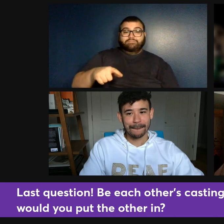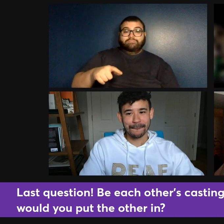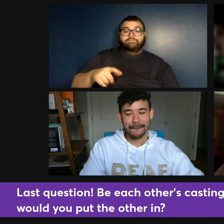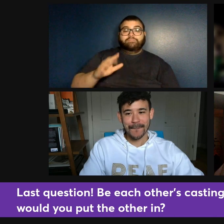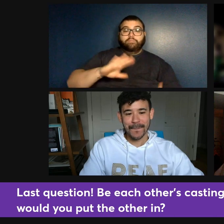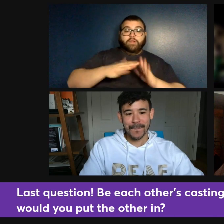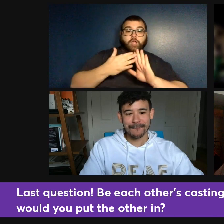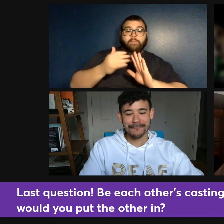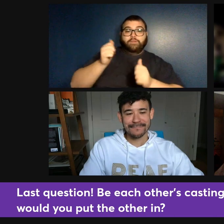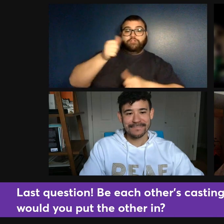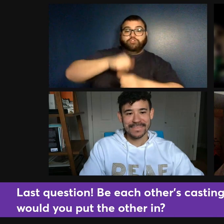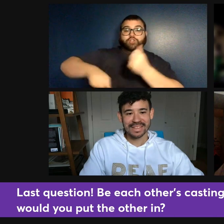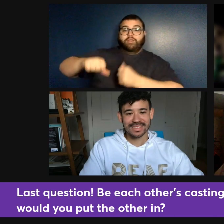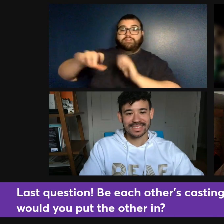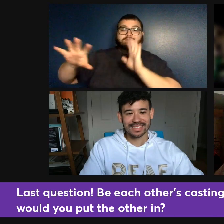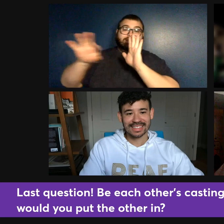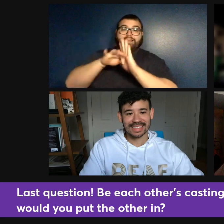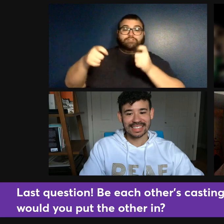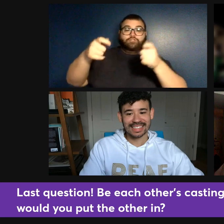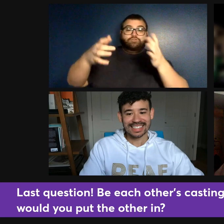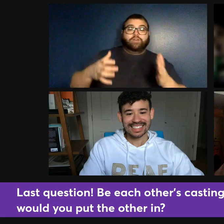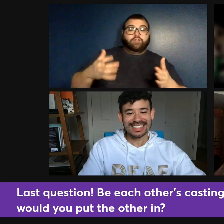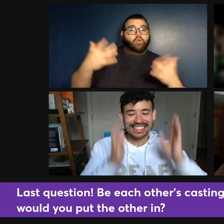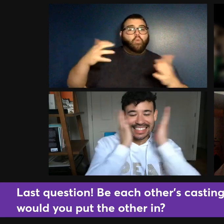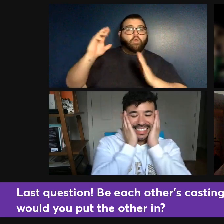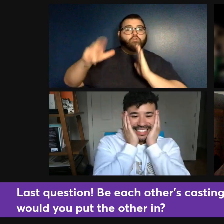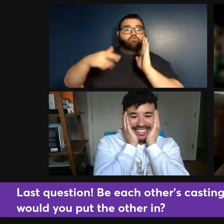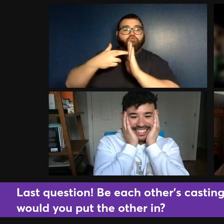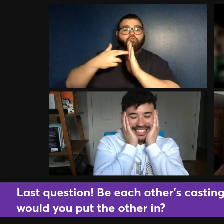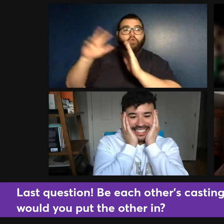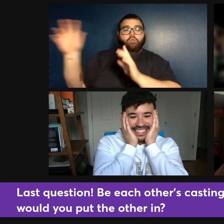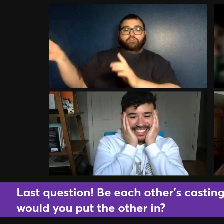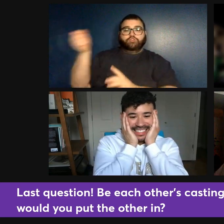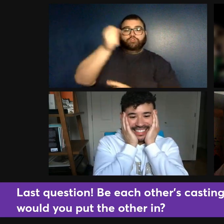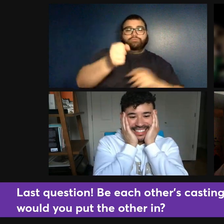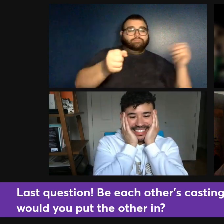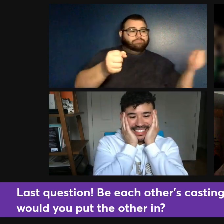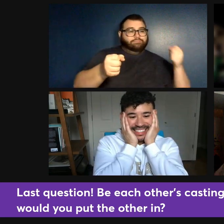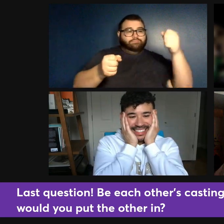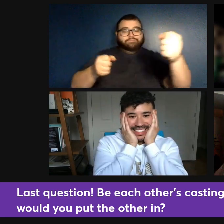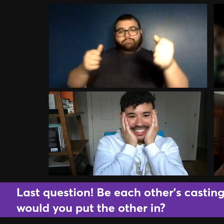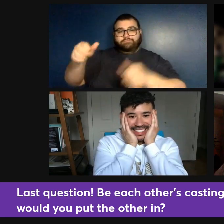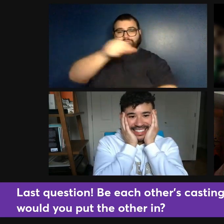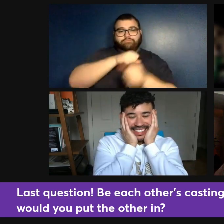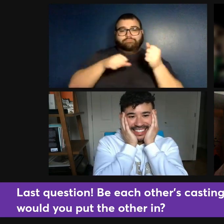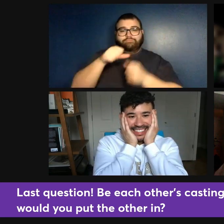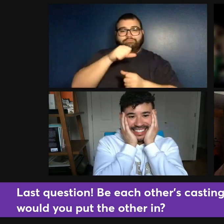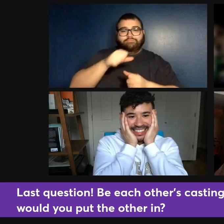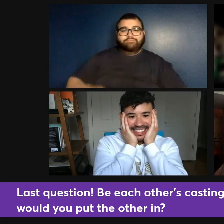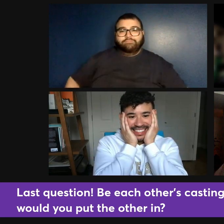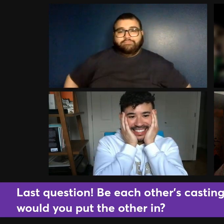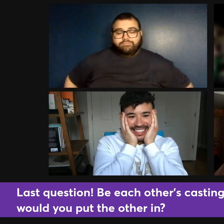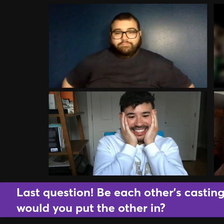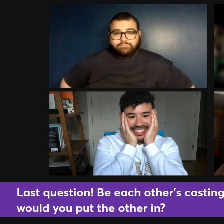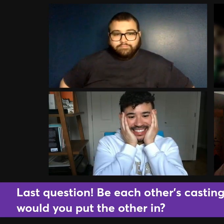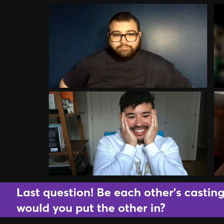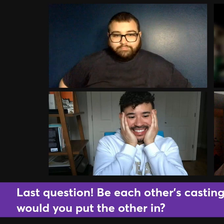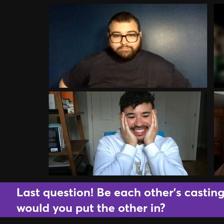each other's casting directors. Oh, what role would you put the other